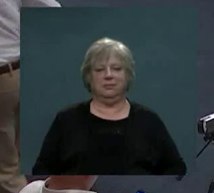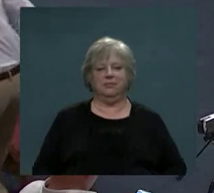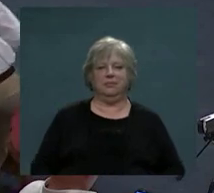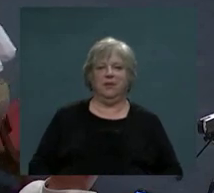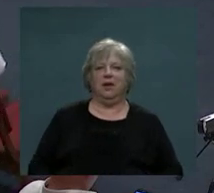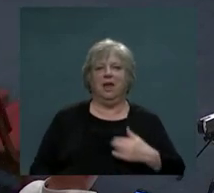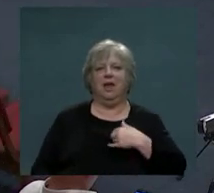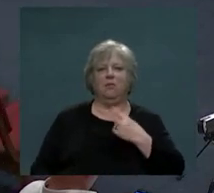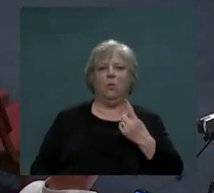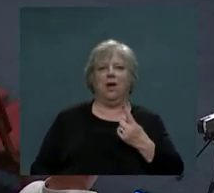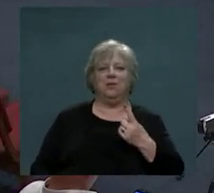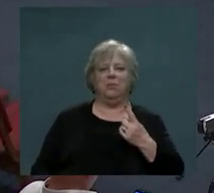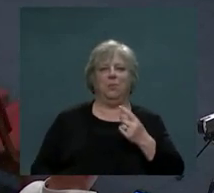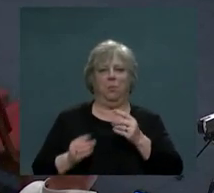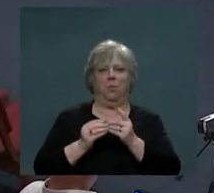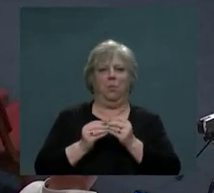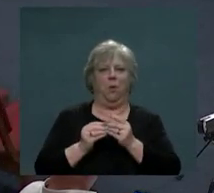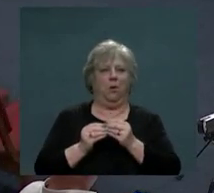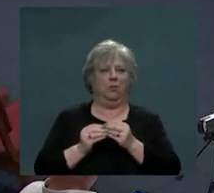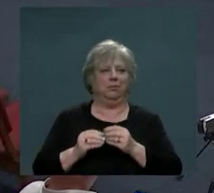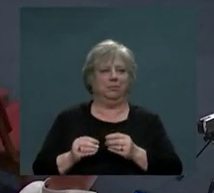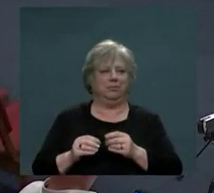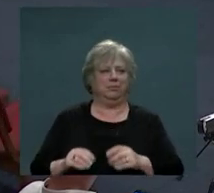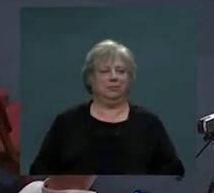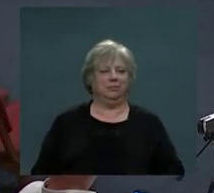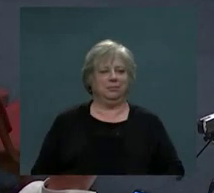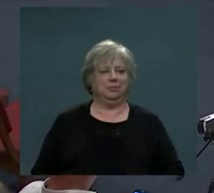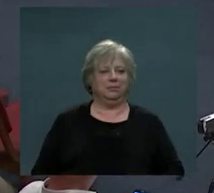We've got one last.